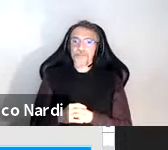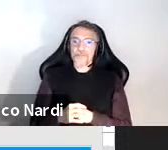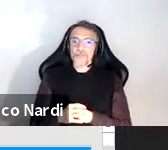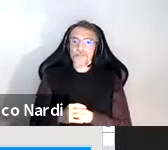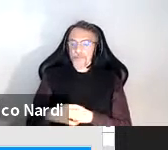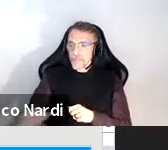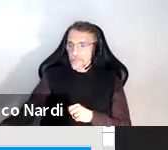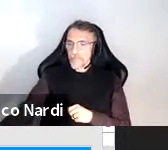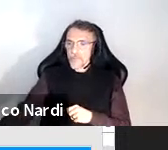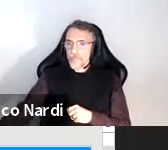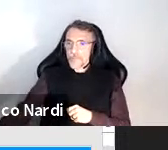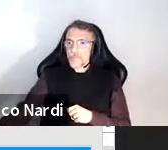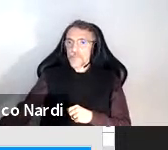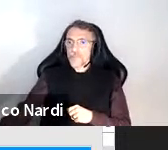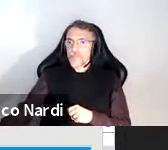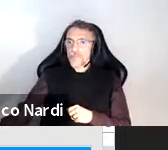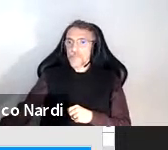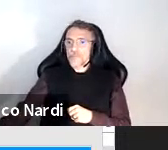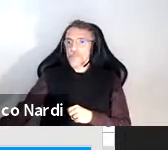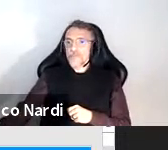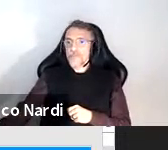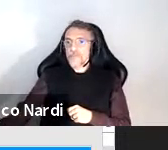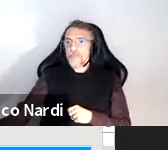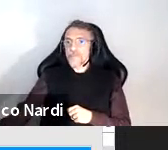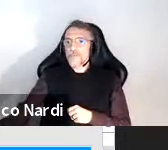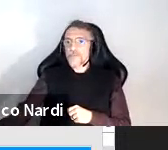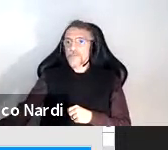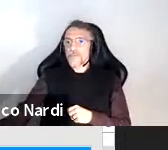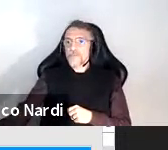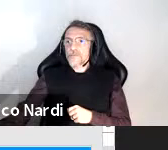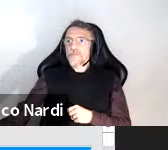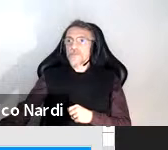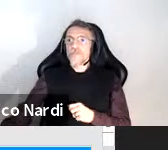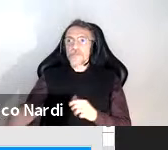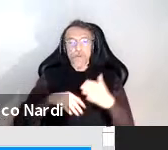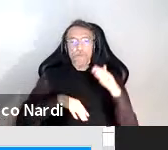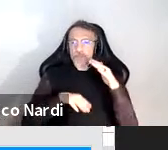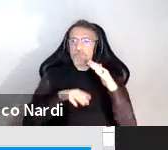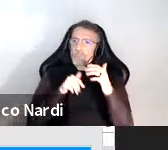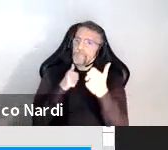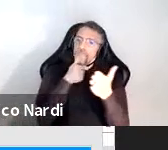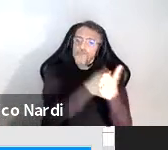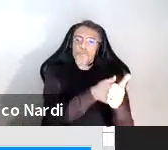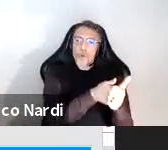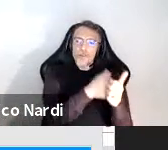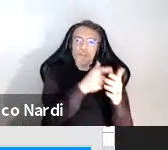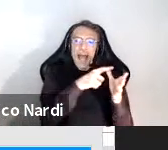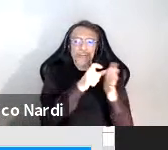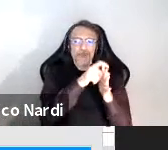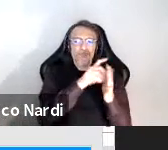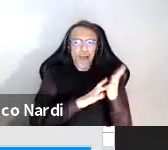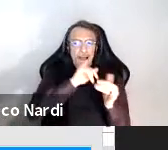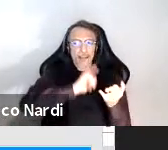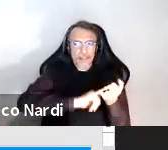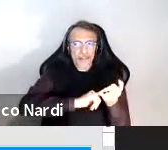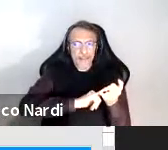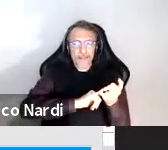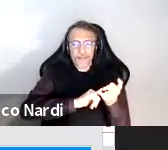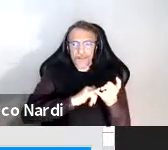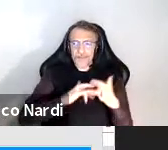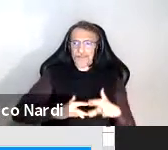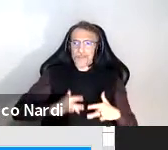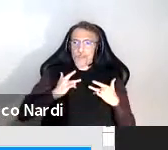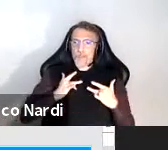just outrightly say that I fully support what Andre's position